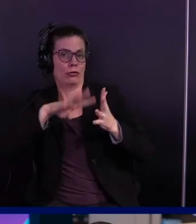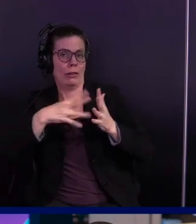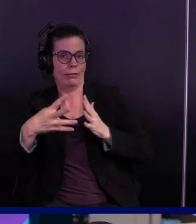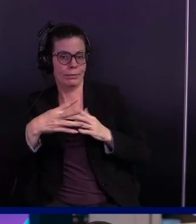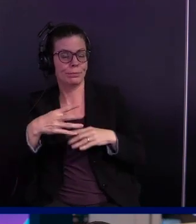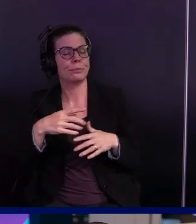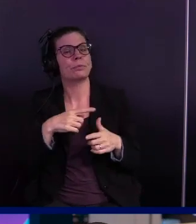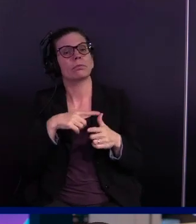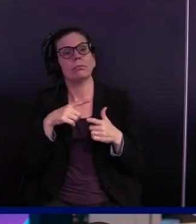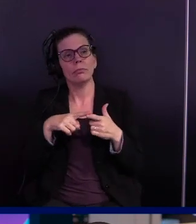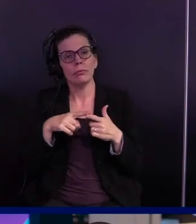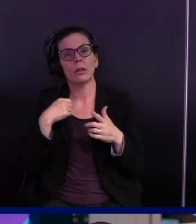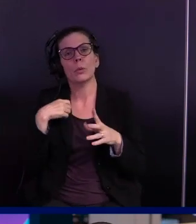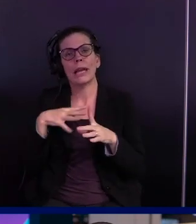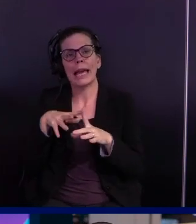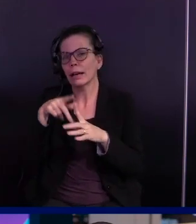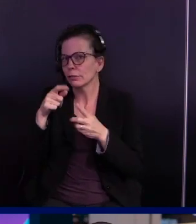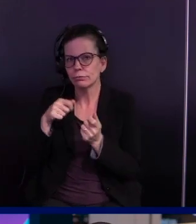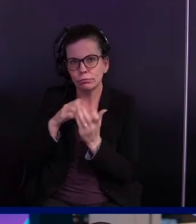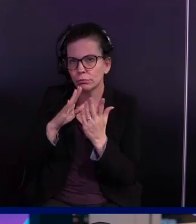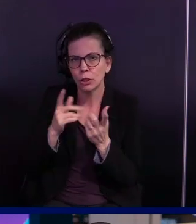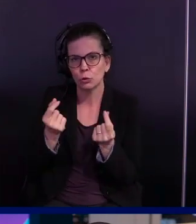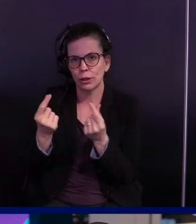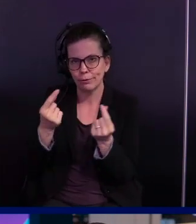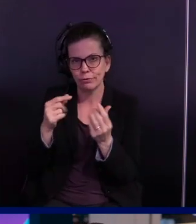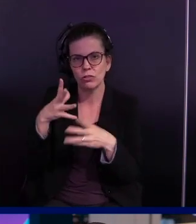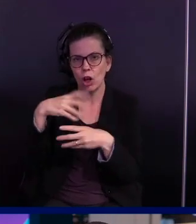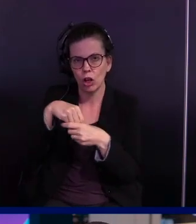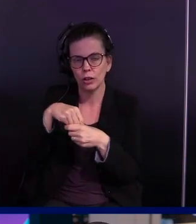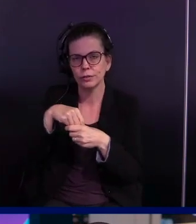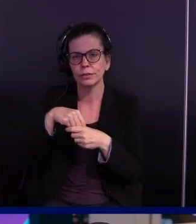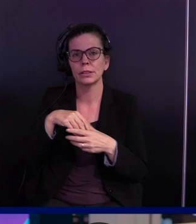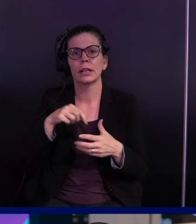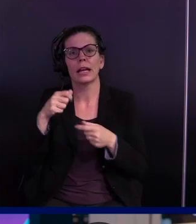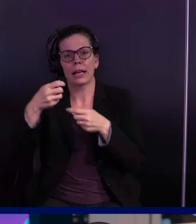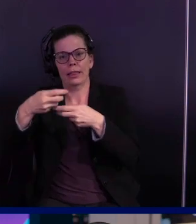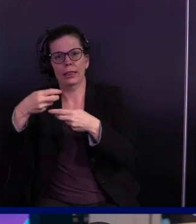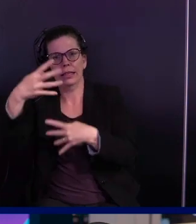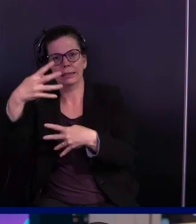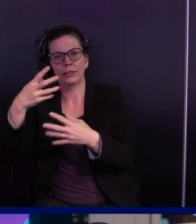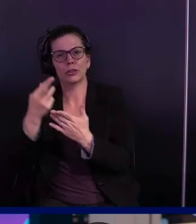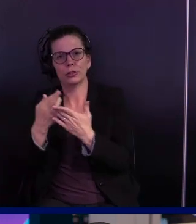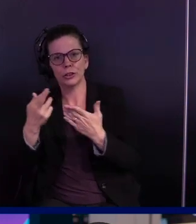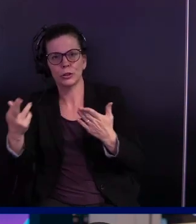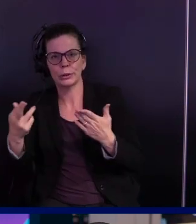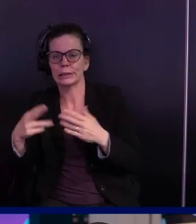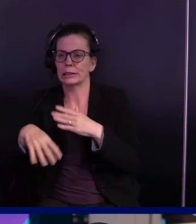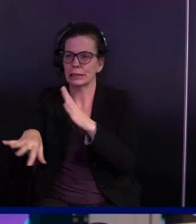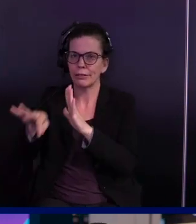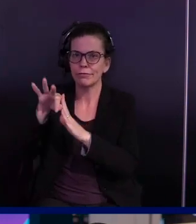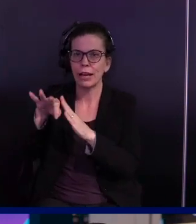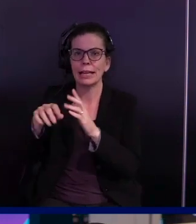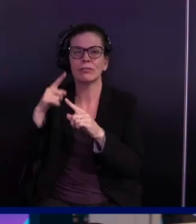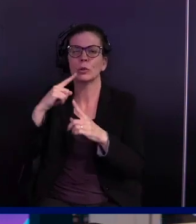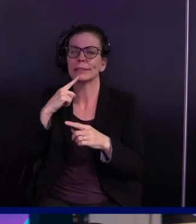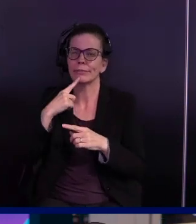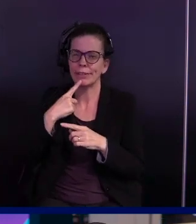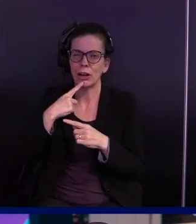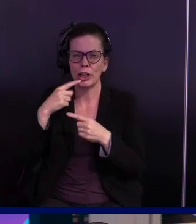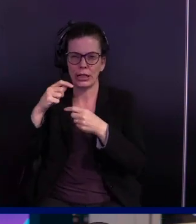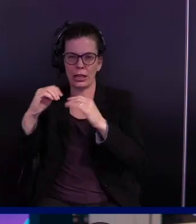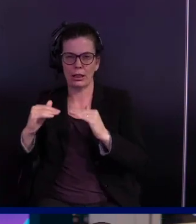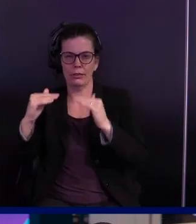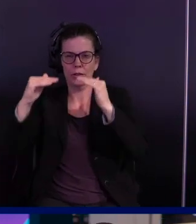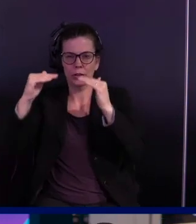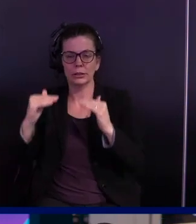We have the tactics that are involved in it. You can list the resources and findings by severity. This is just